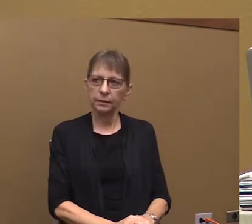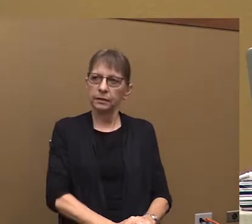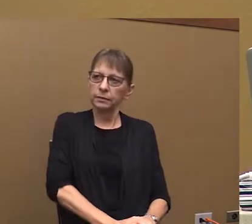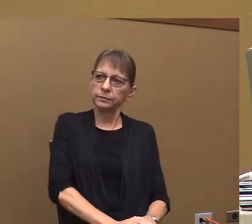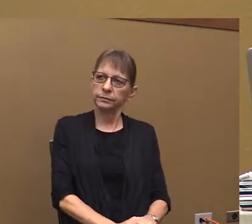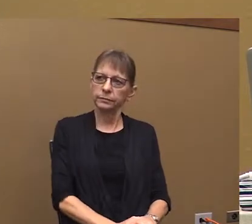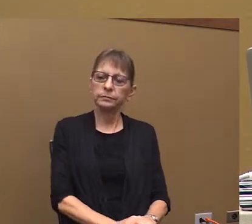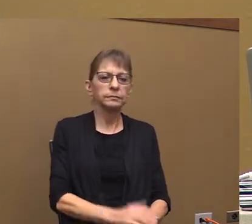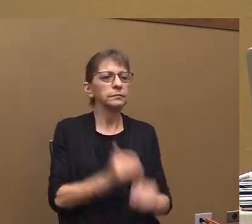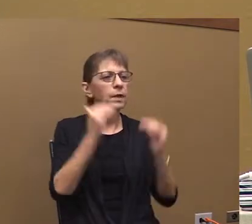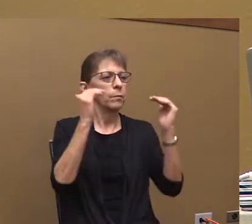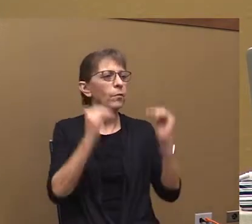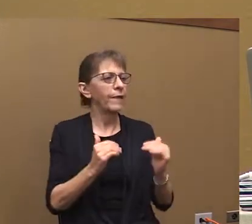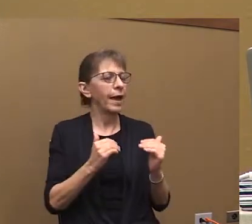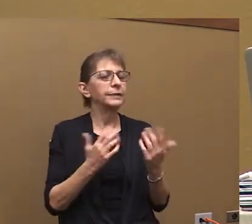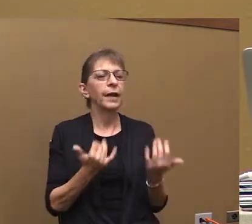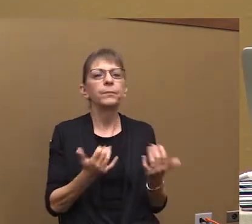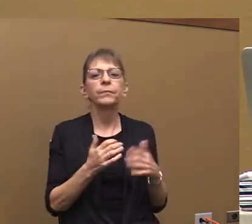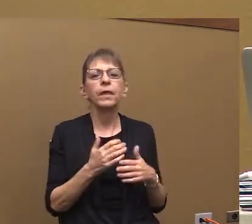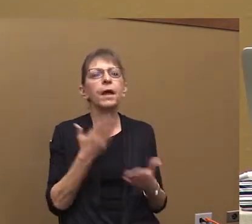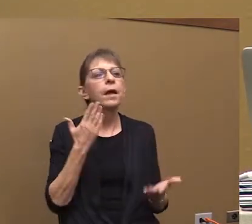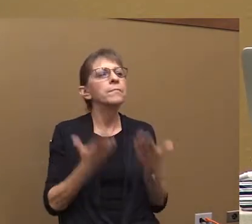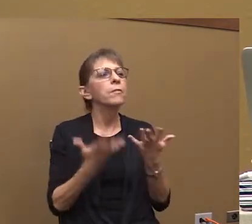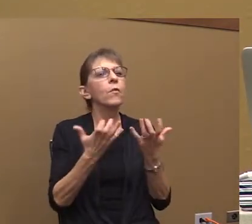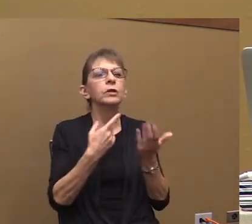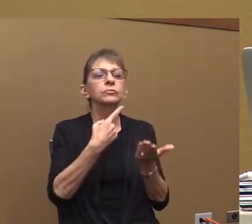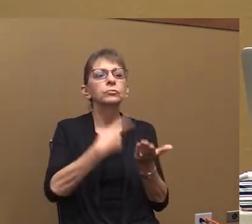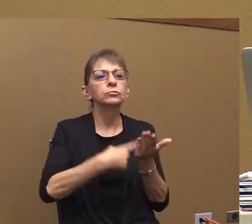respond. They did so,